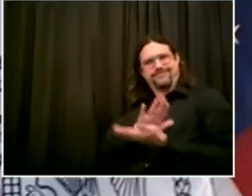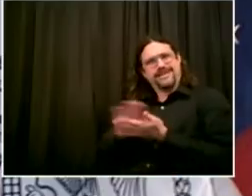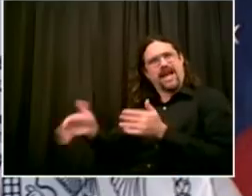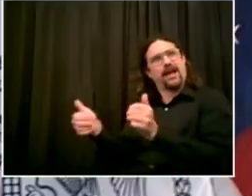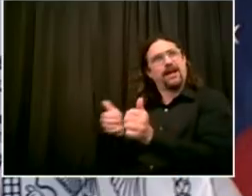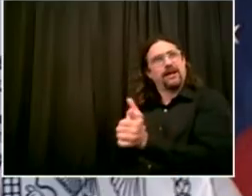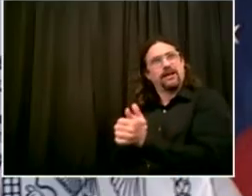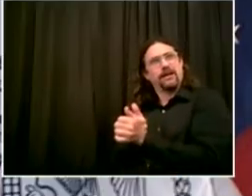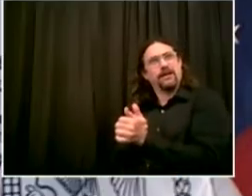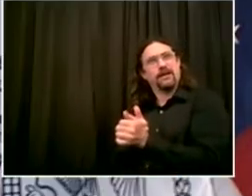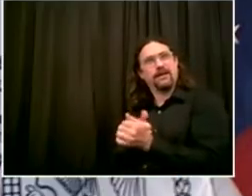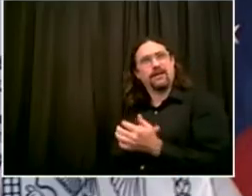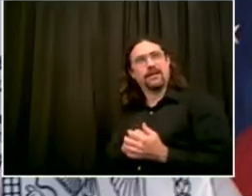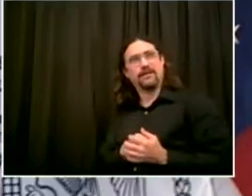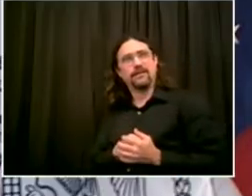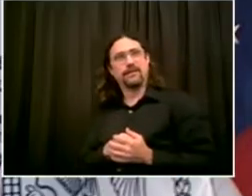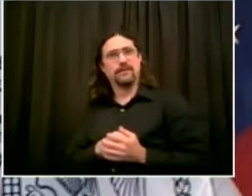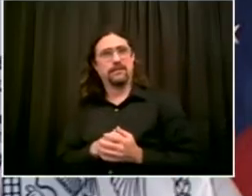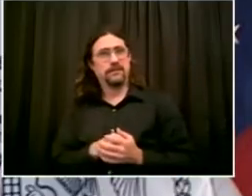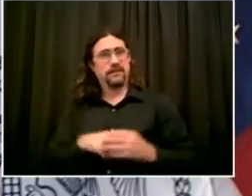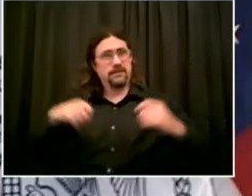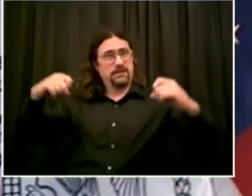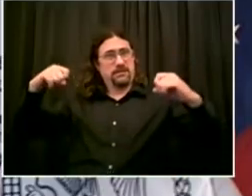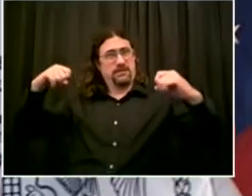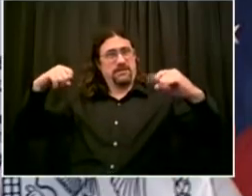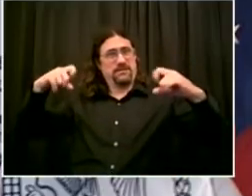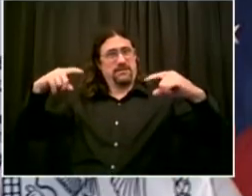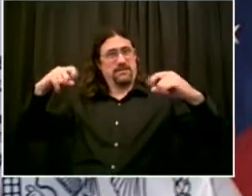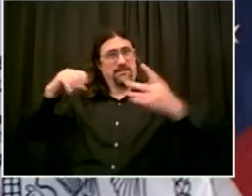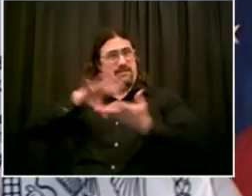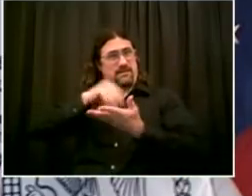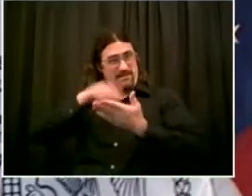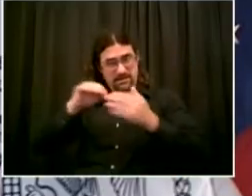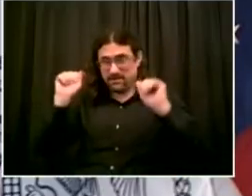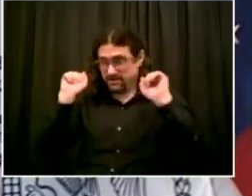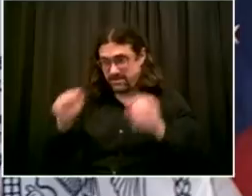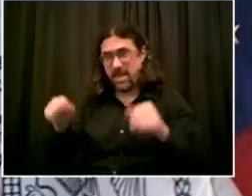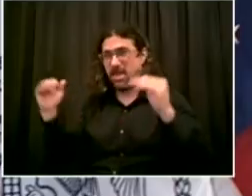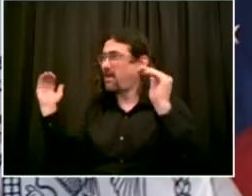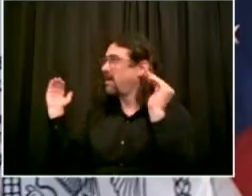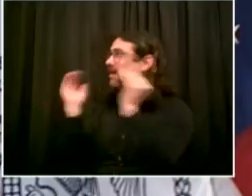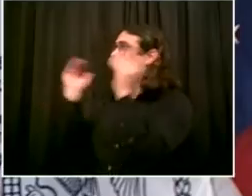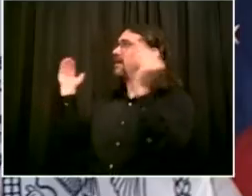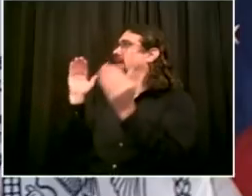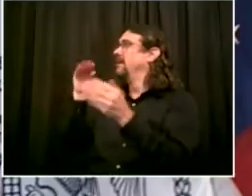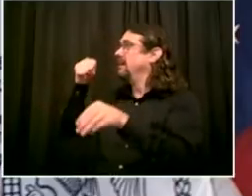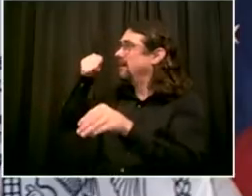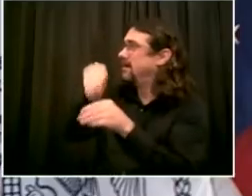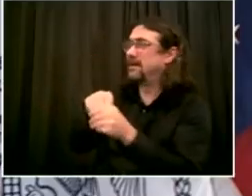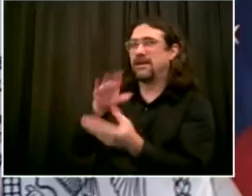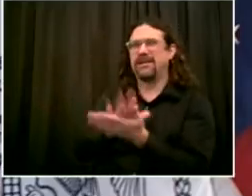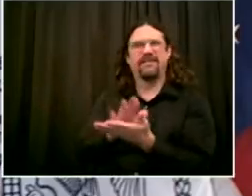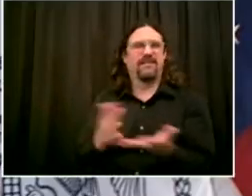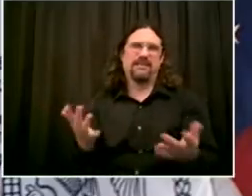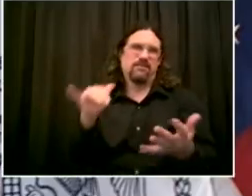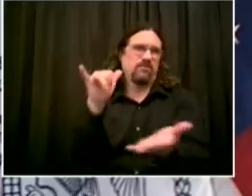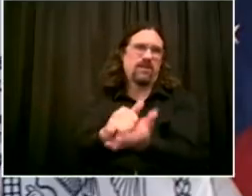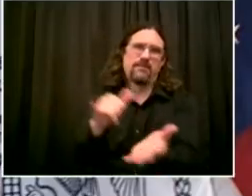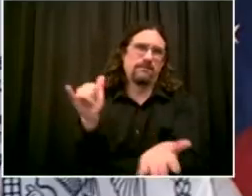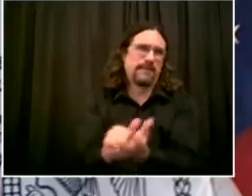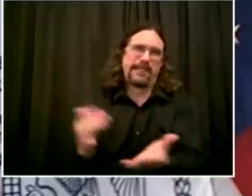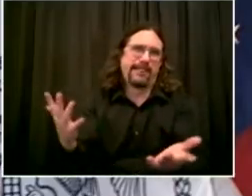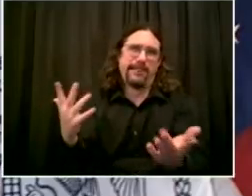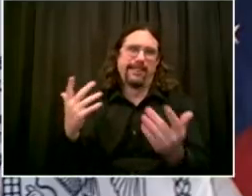be, some form of online learning as part of the fall semester, could you share what some of the takeaways have been for you and the